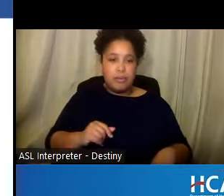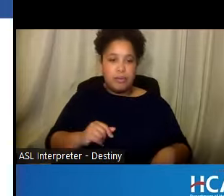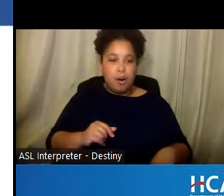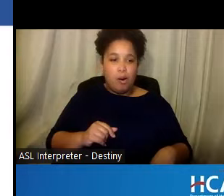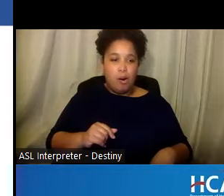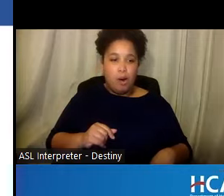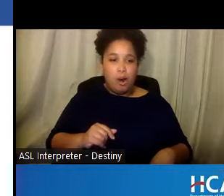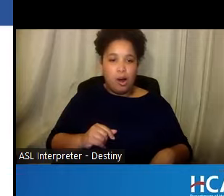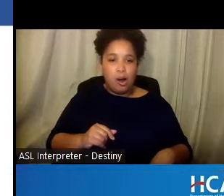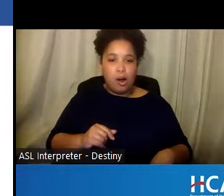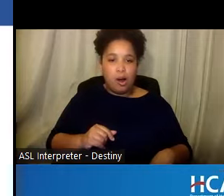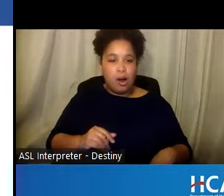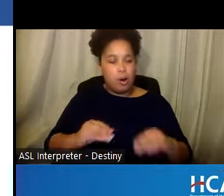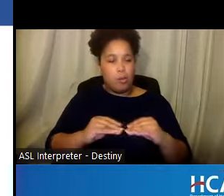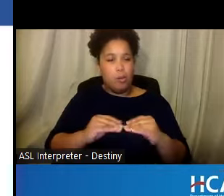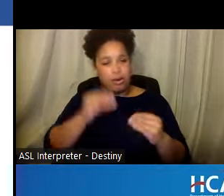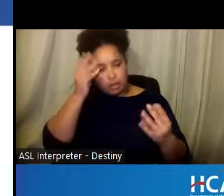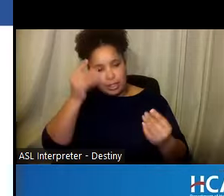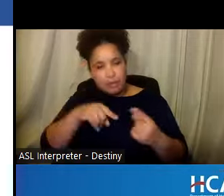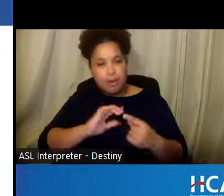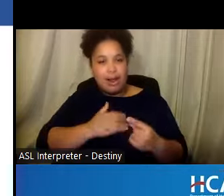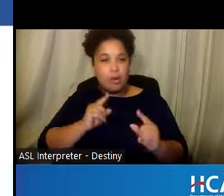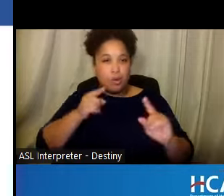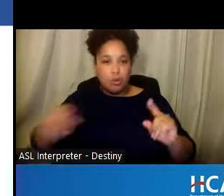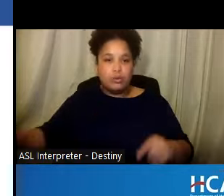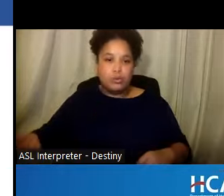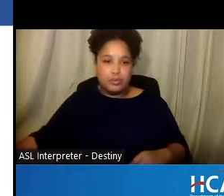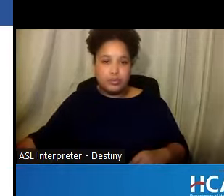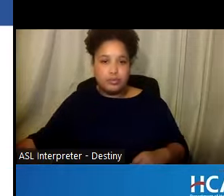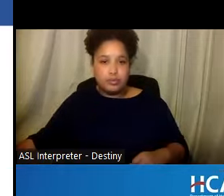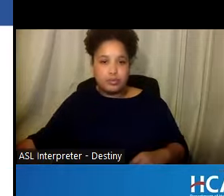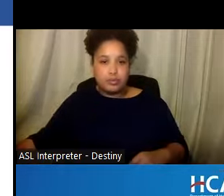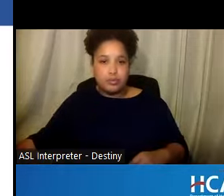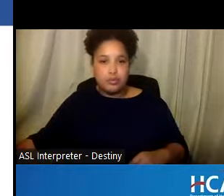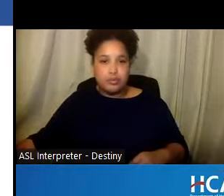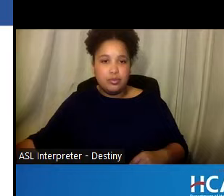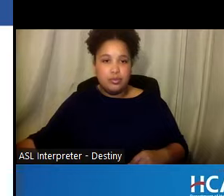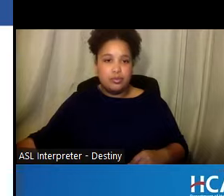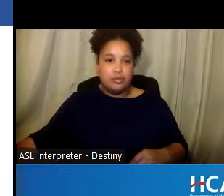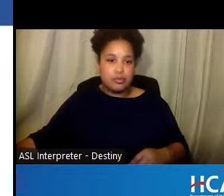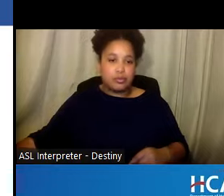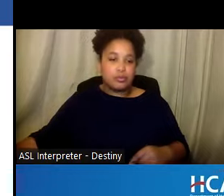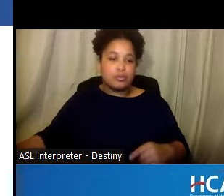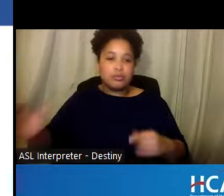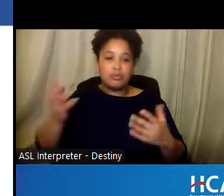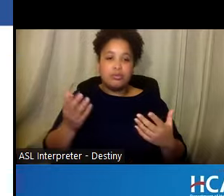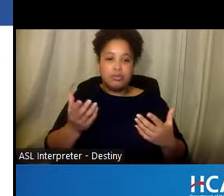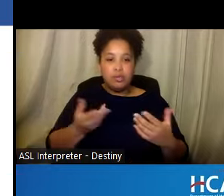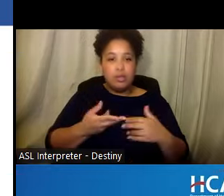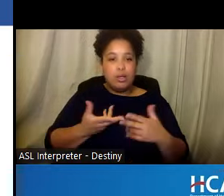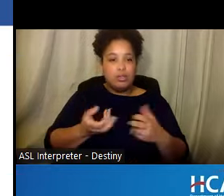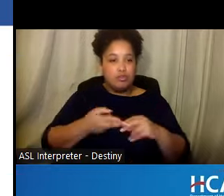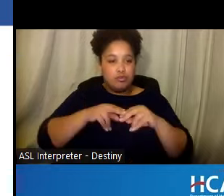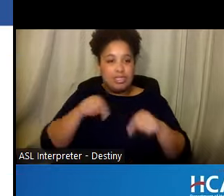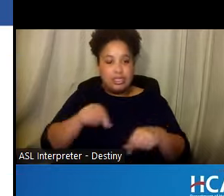is a little bit more information about our goals. What we're trying to achieve through this is ultimately to increase